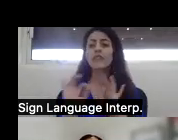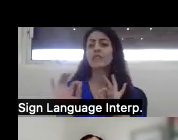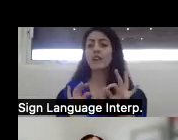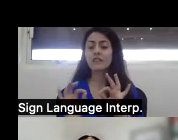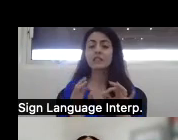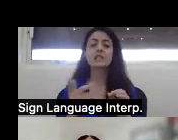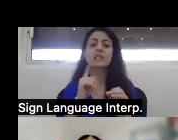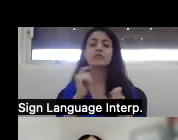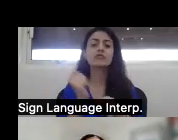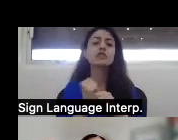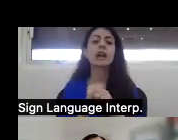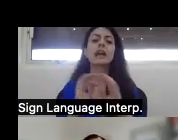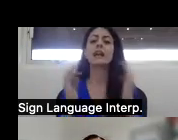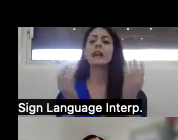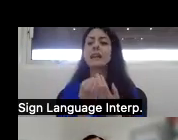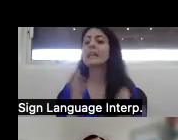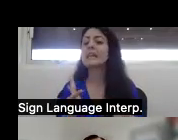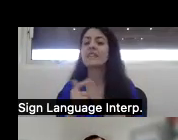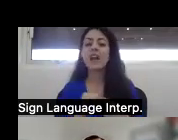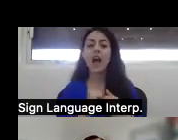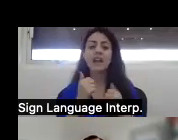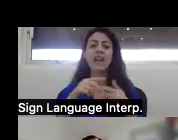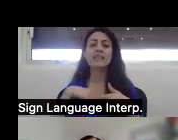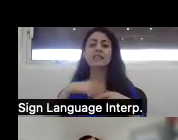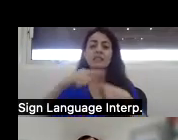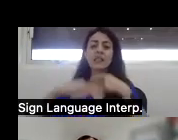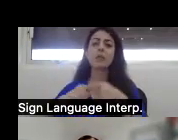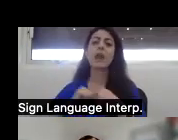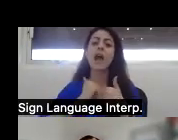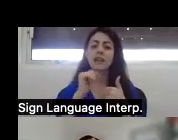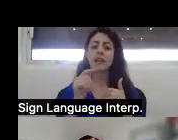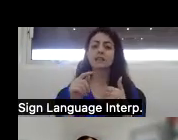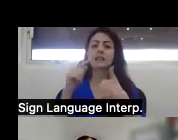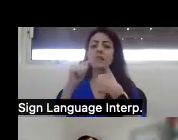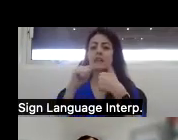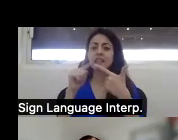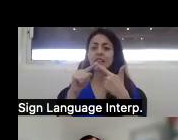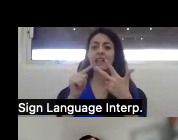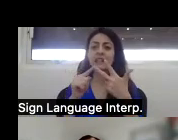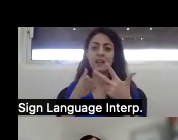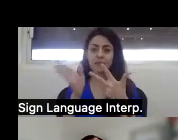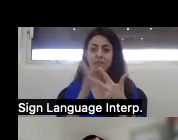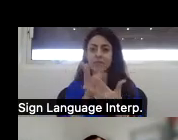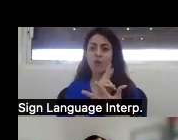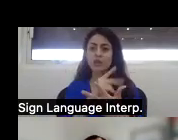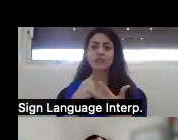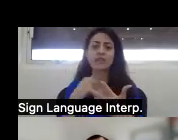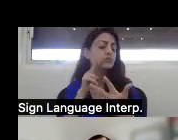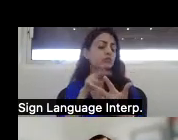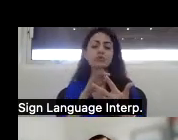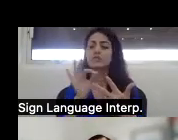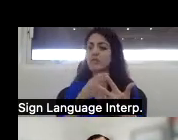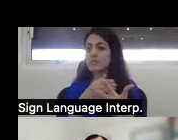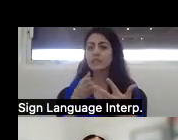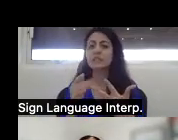that are considered to be critical in terms of providing a dignified life: income